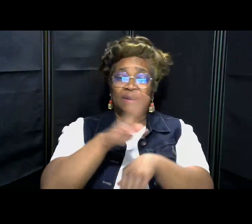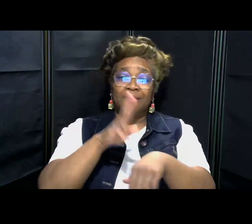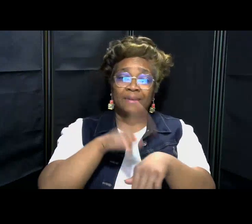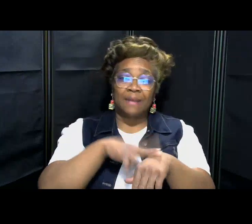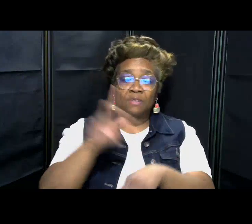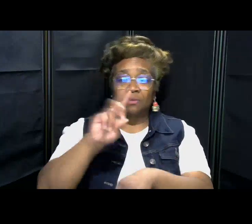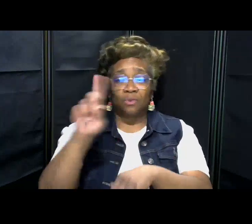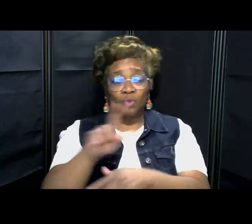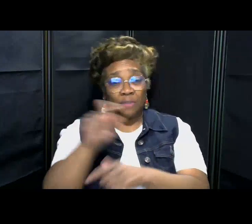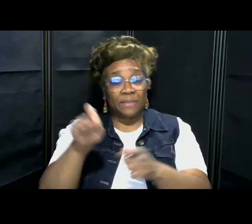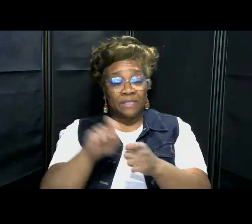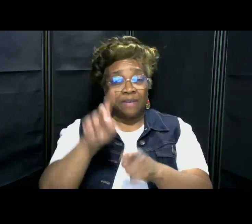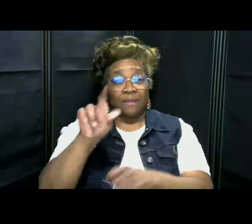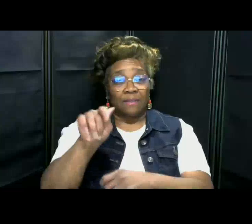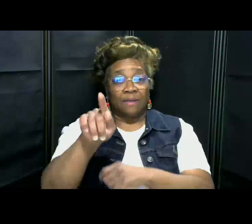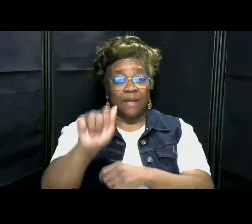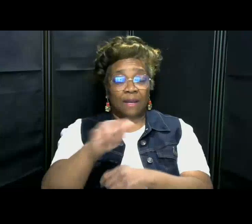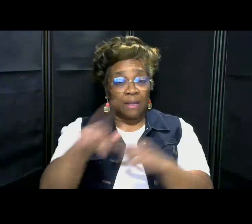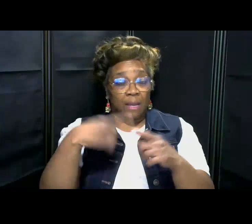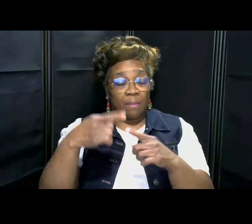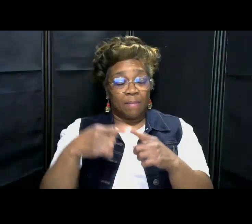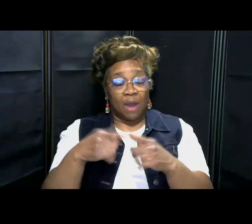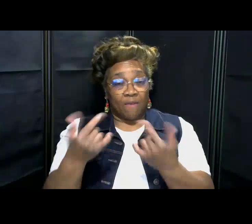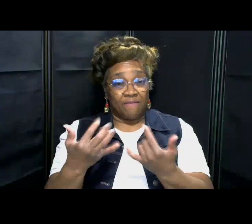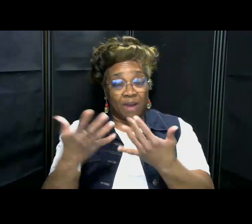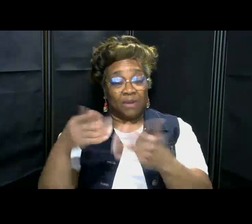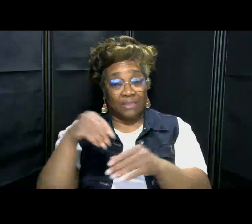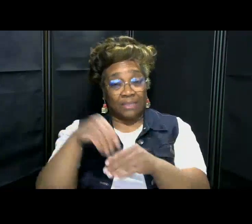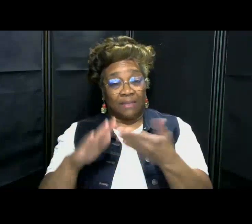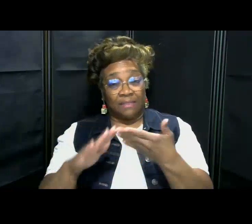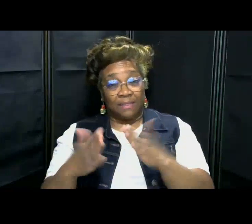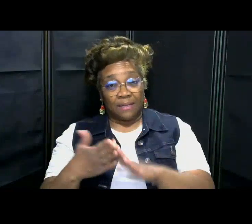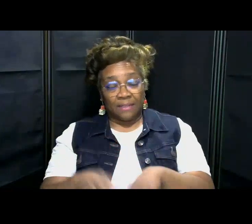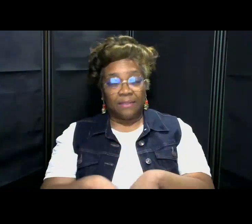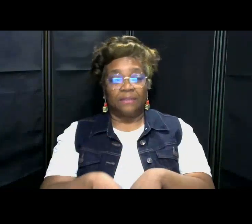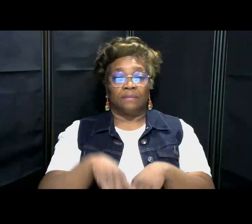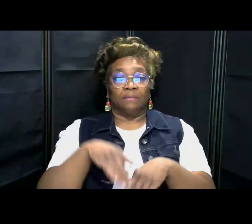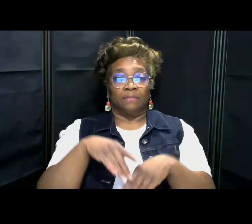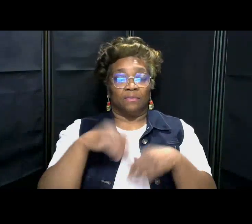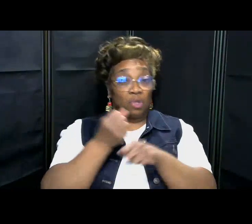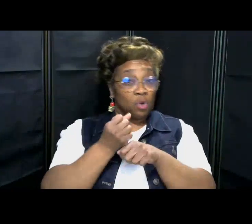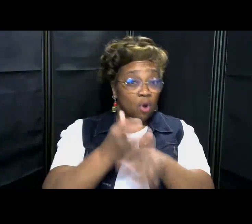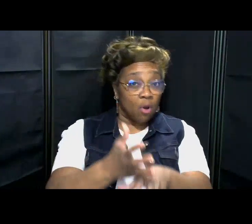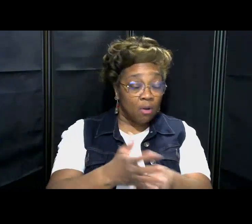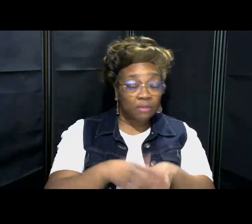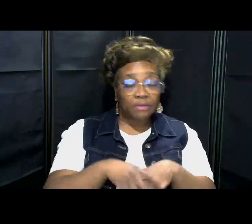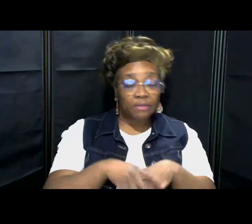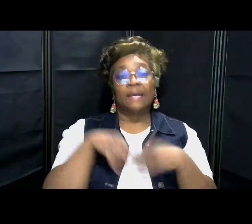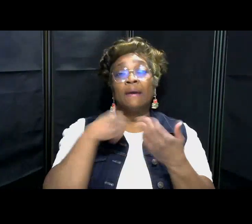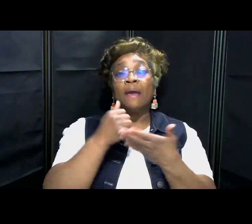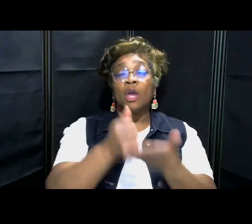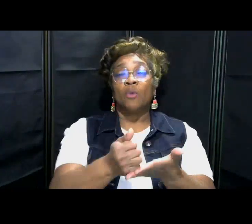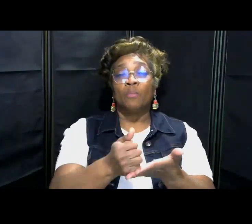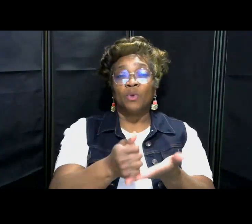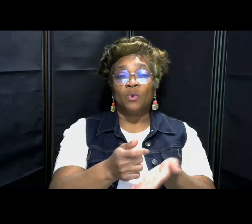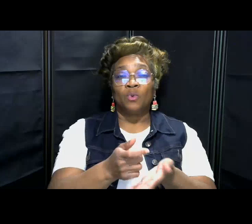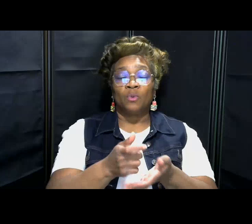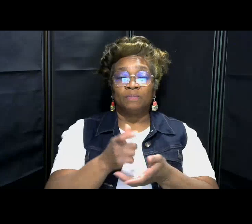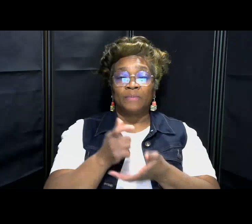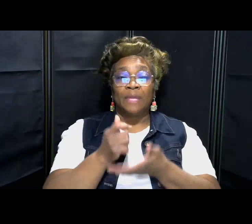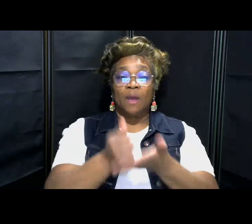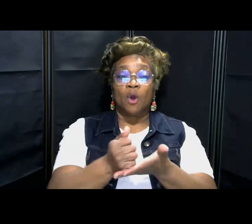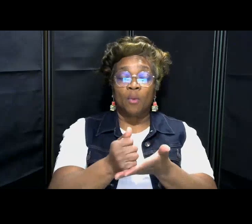specific data about the fires within the city, some of the related causes, and help yourselves along with